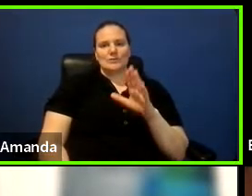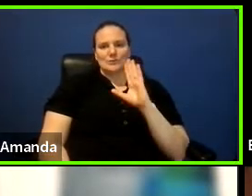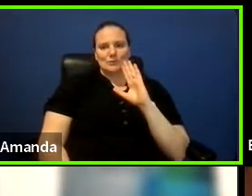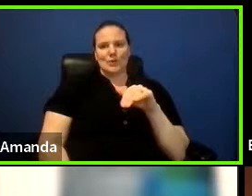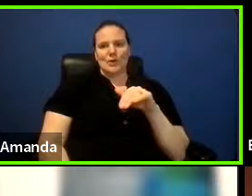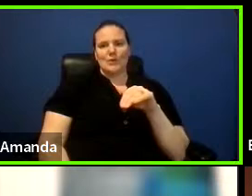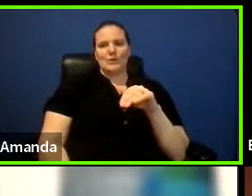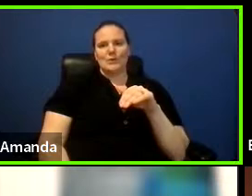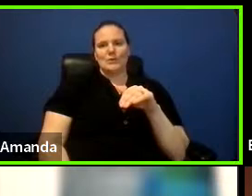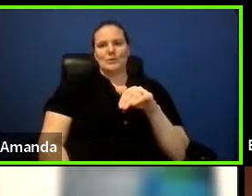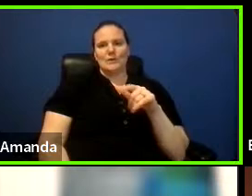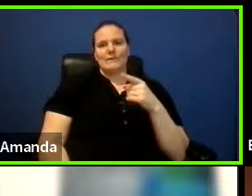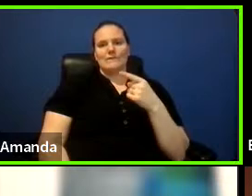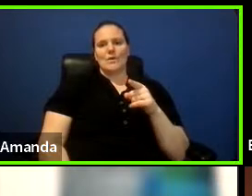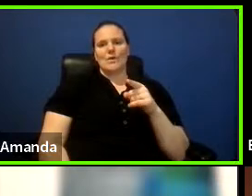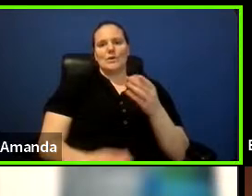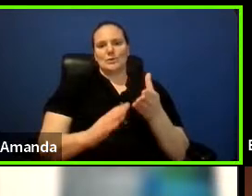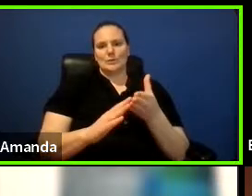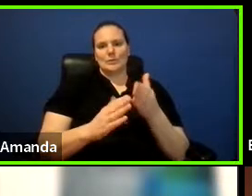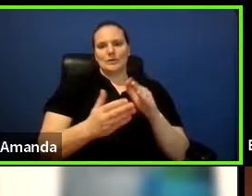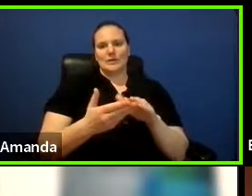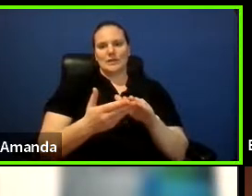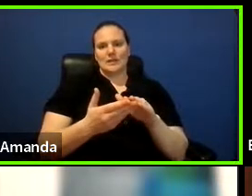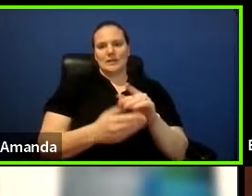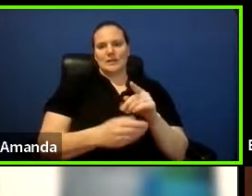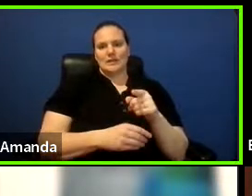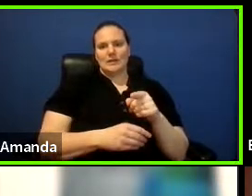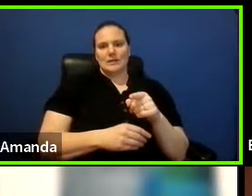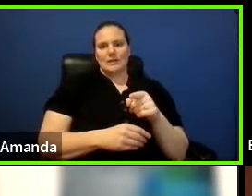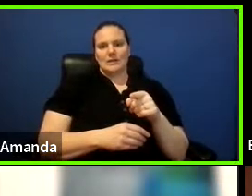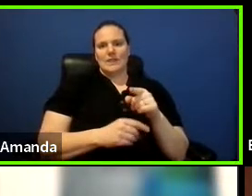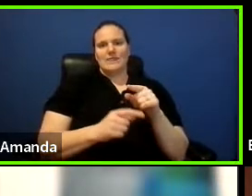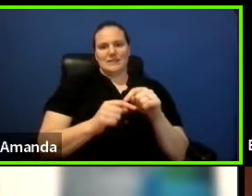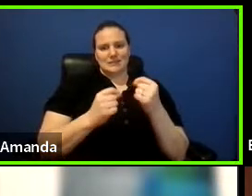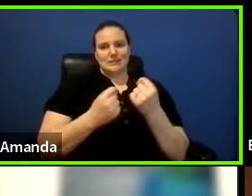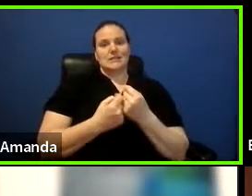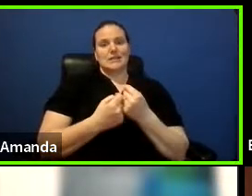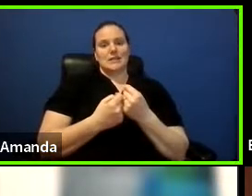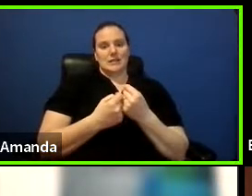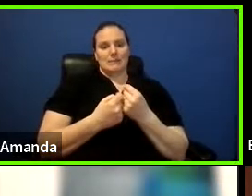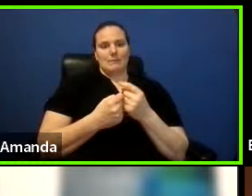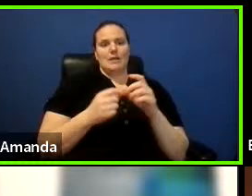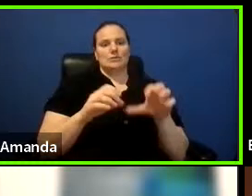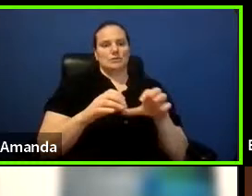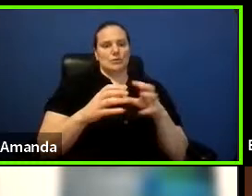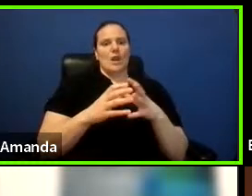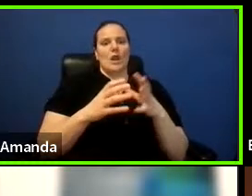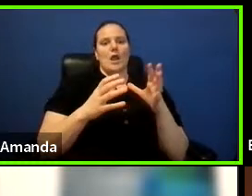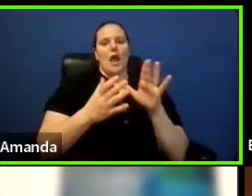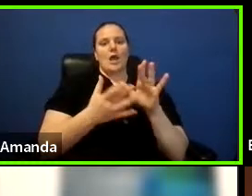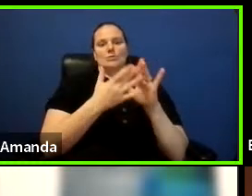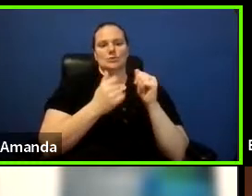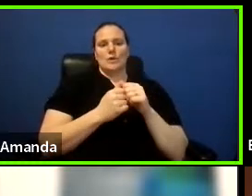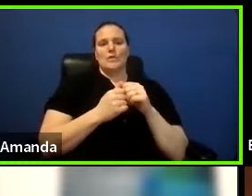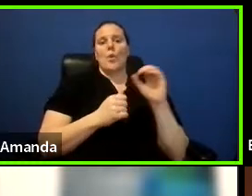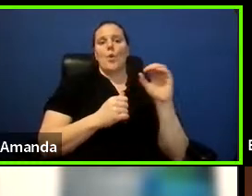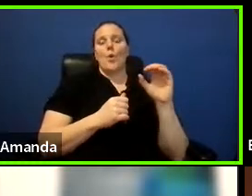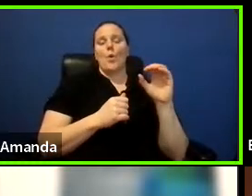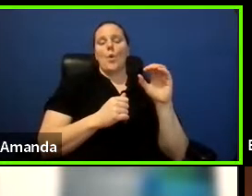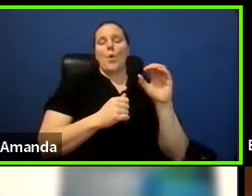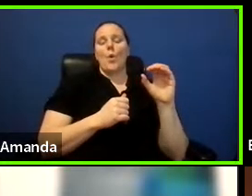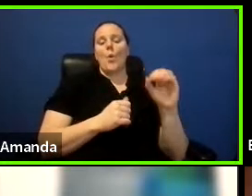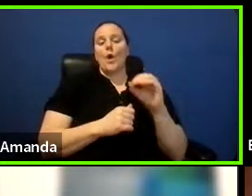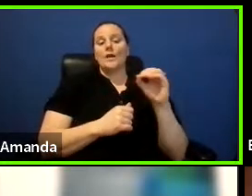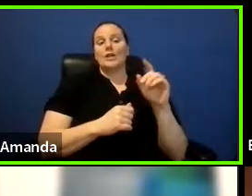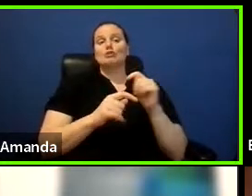the freight community, and I know that this team has done some outreach with the Oregon Trucking Association. I don't think